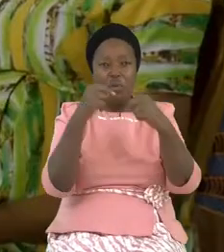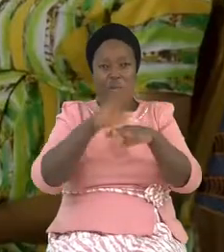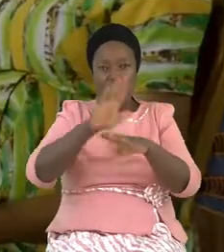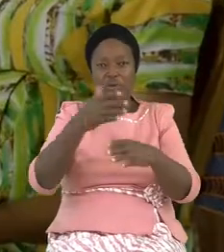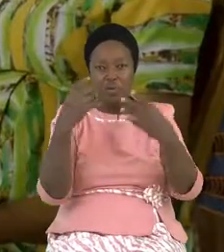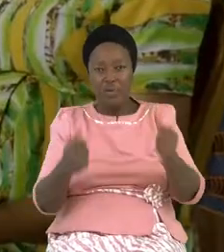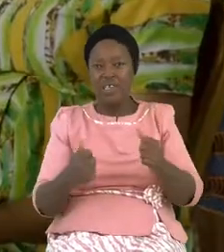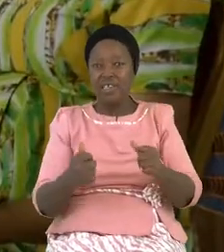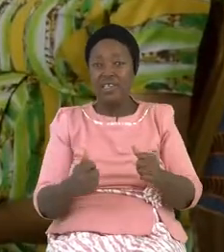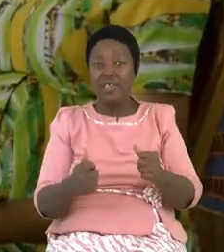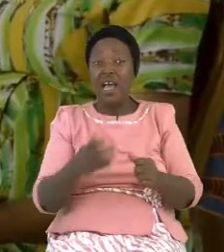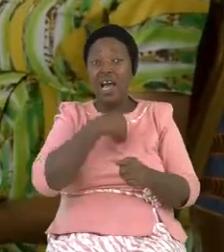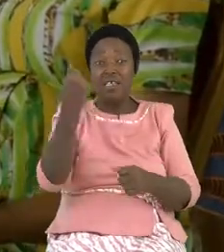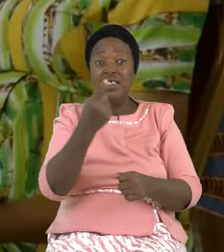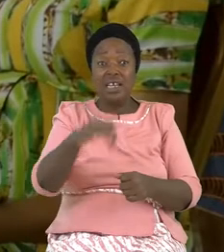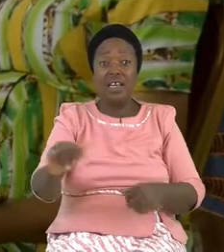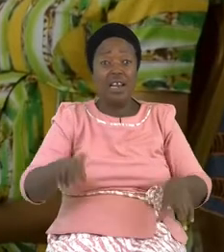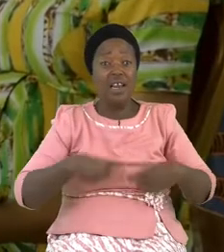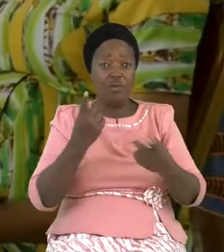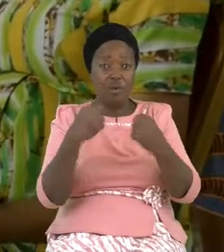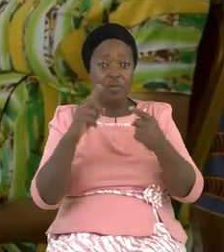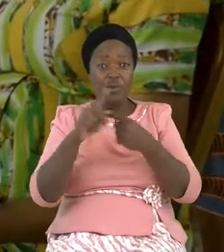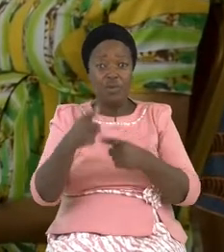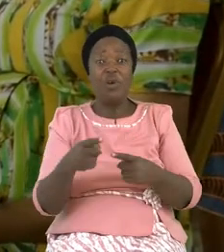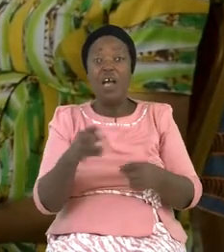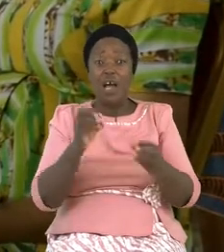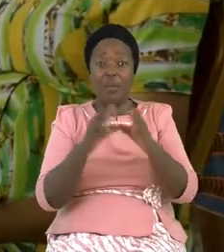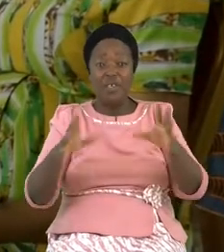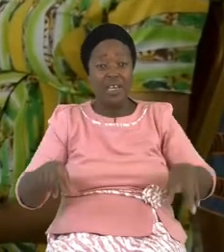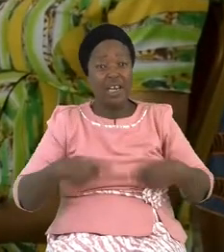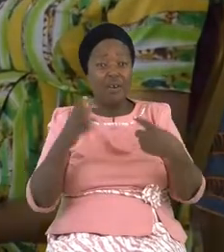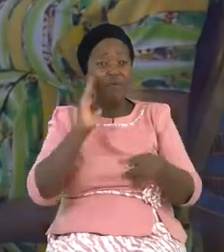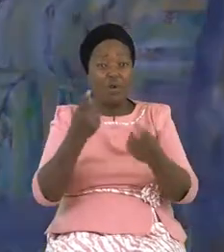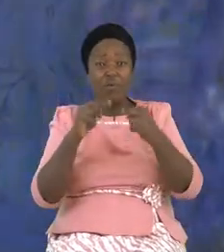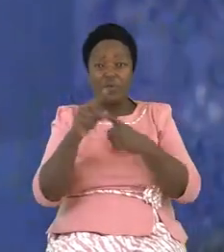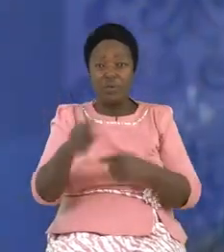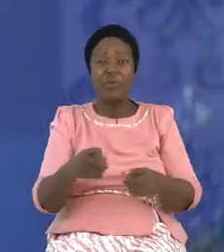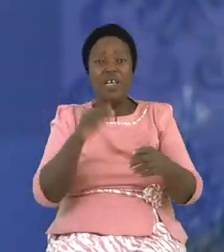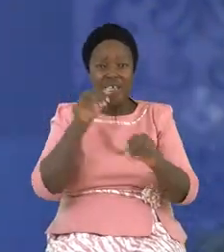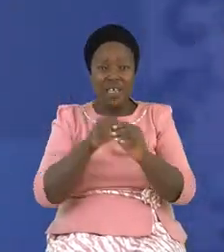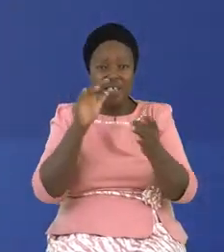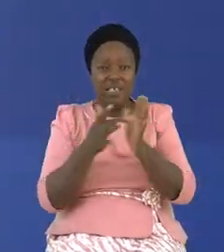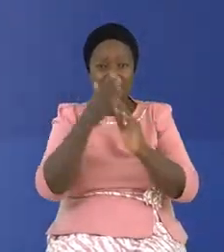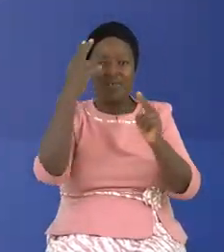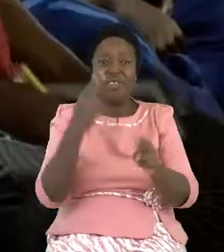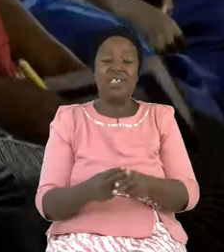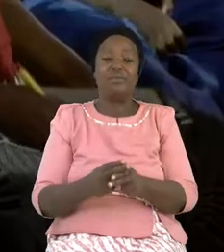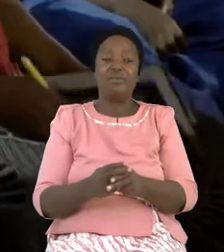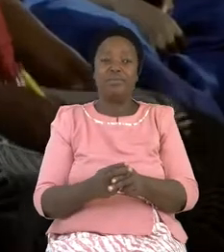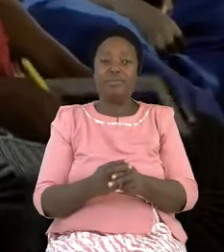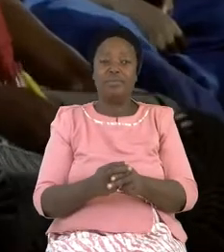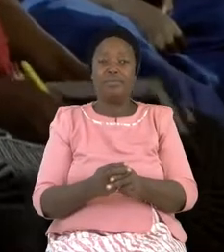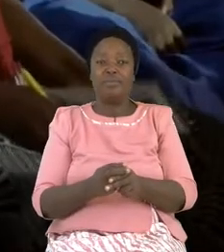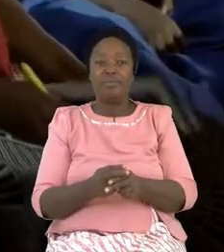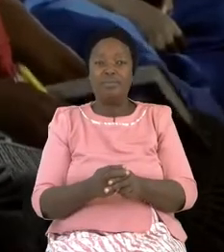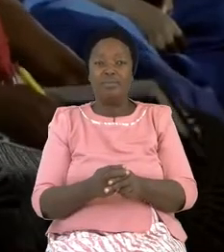And eternal life will come to you. Abundant life will come to you in Jesus' name. You know,